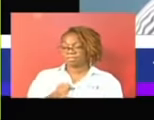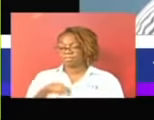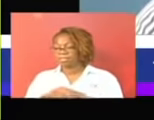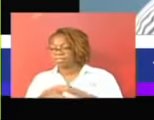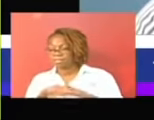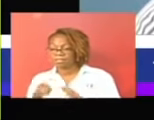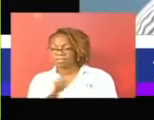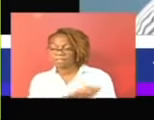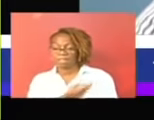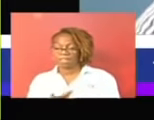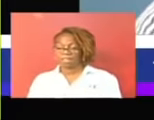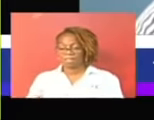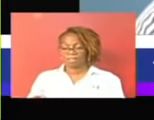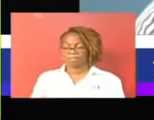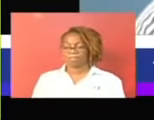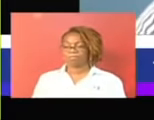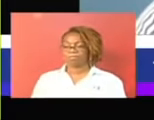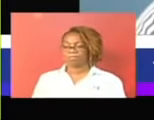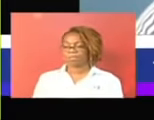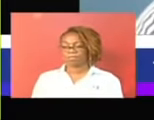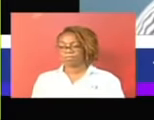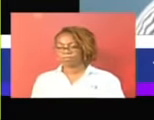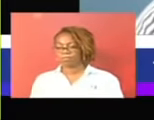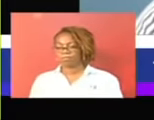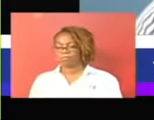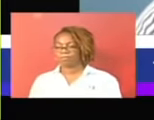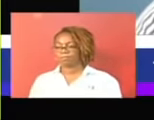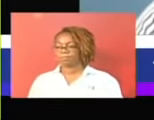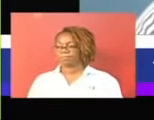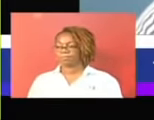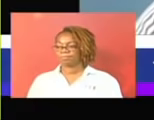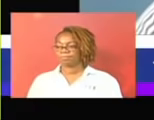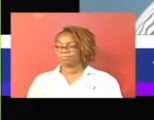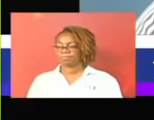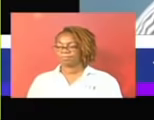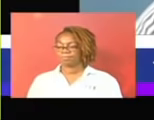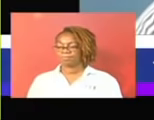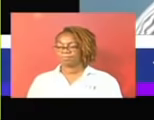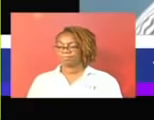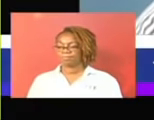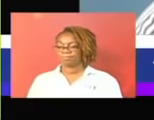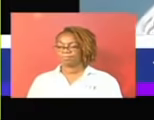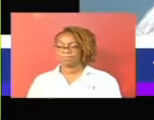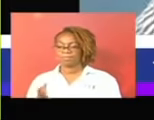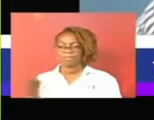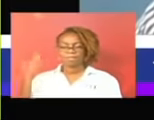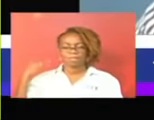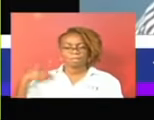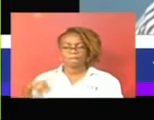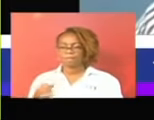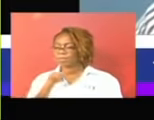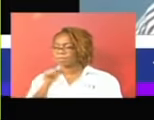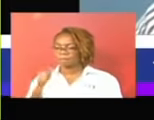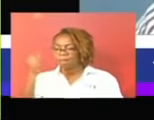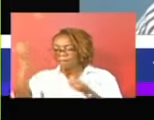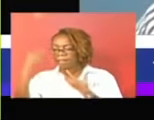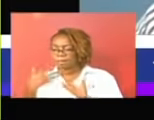C cases? What are we seeing in terms of that? I know it would have been probably a while we have not an update. Any update on